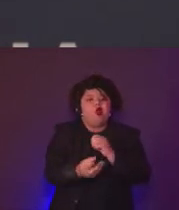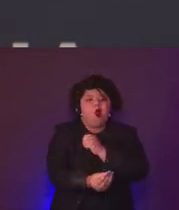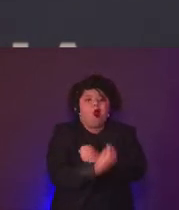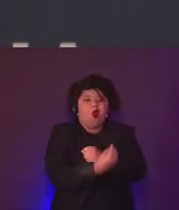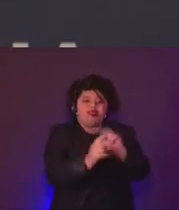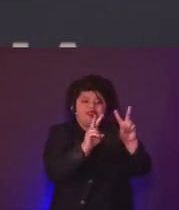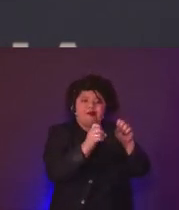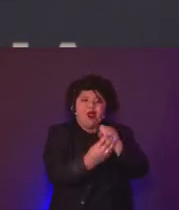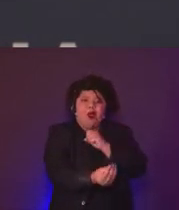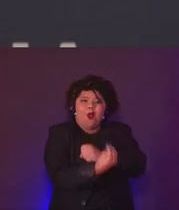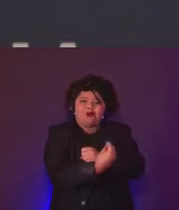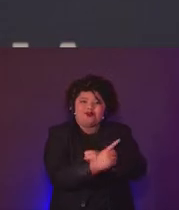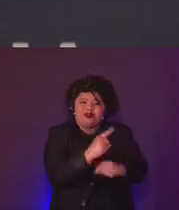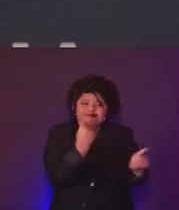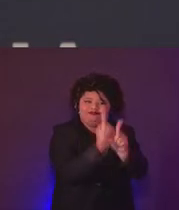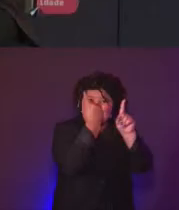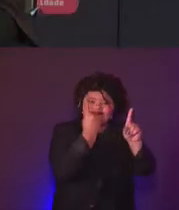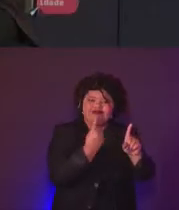Steve Doig, please.